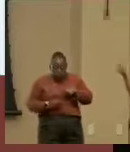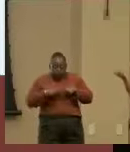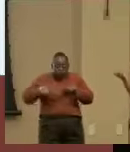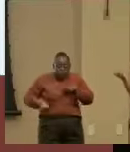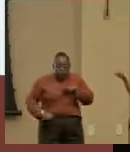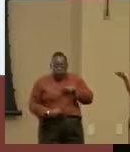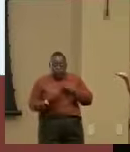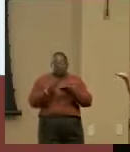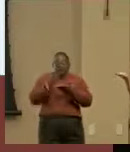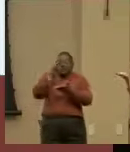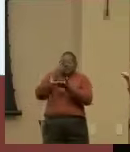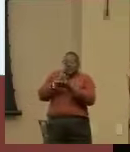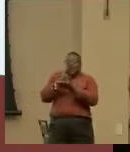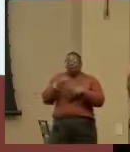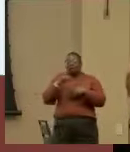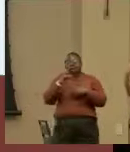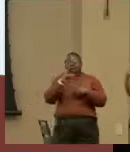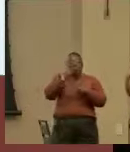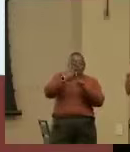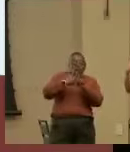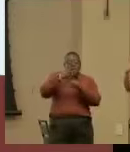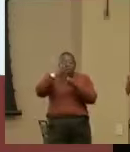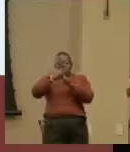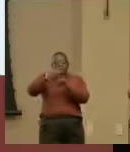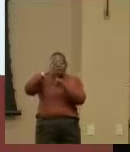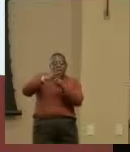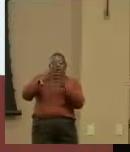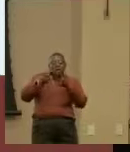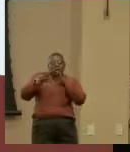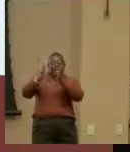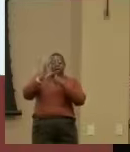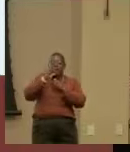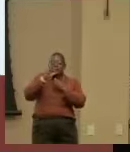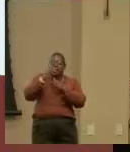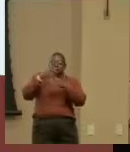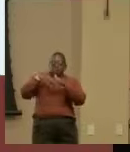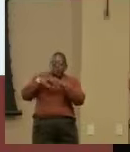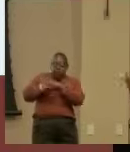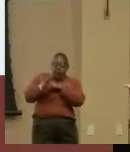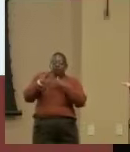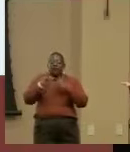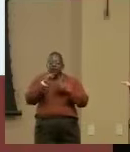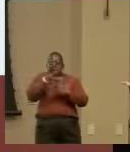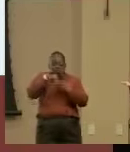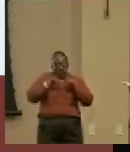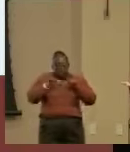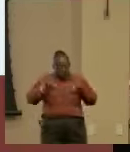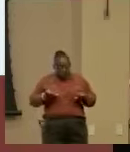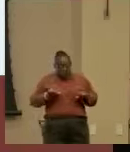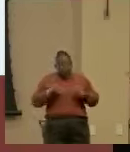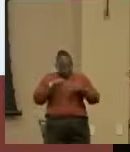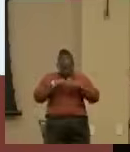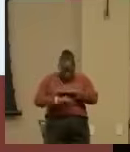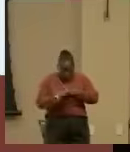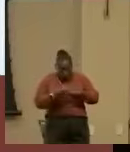can actually just stop them in the third trimester and let mom deliver without these in her system, and then actually restart them once the baby's